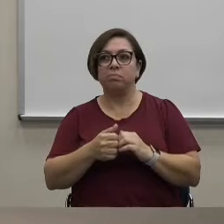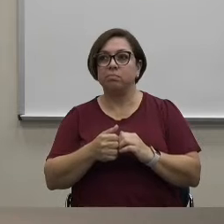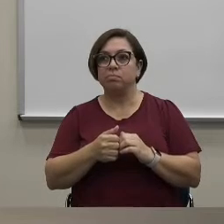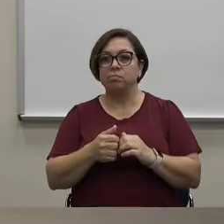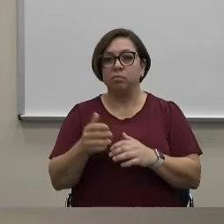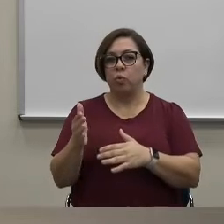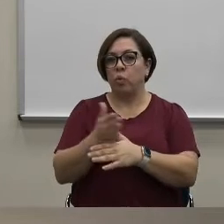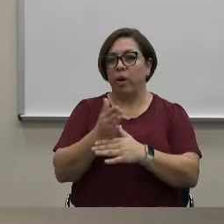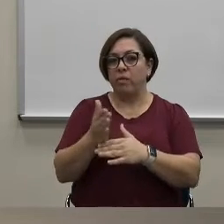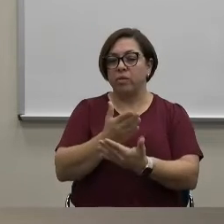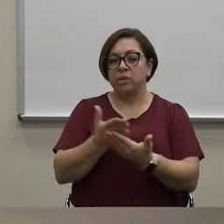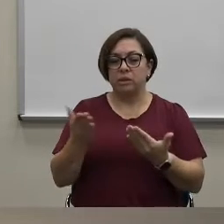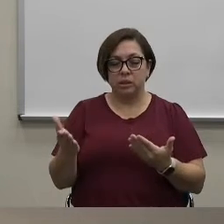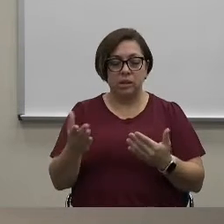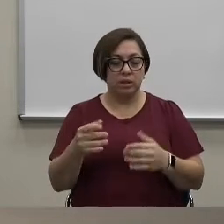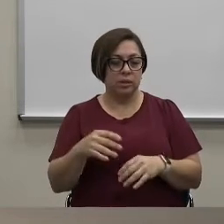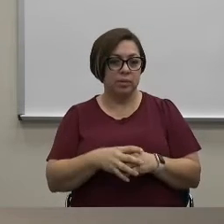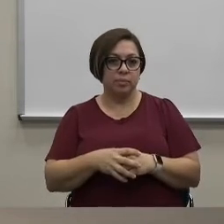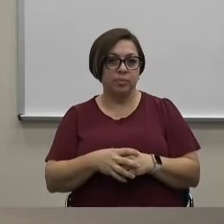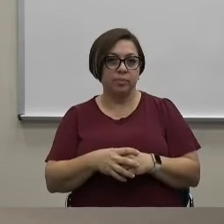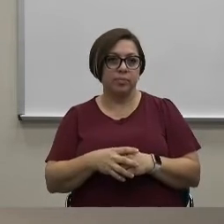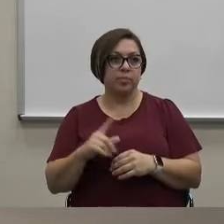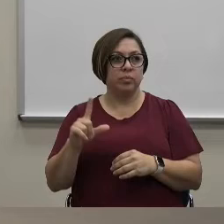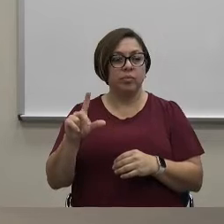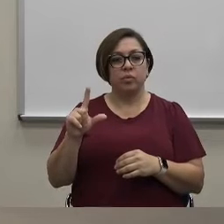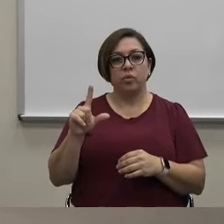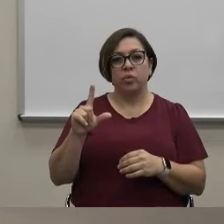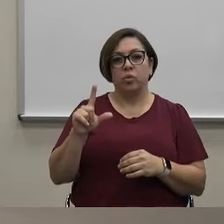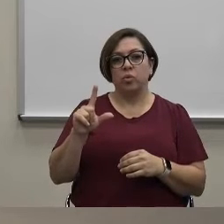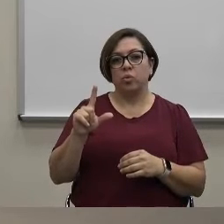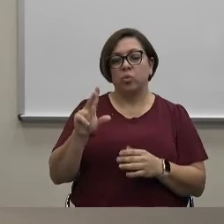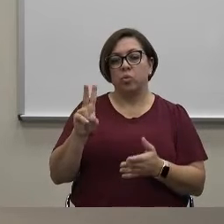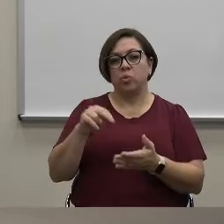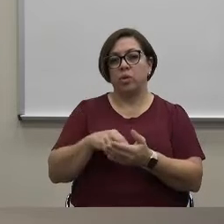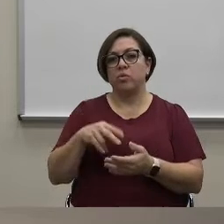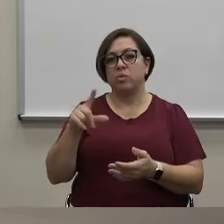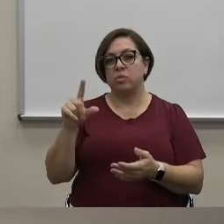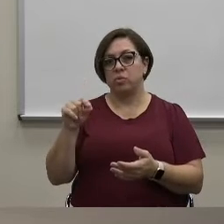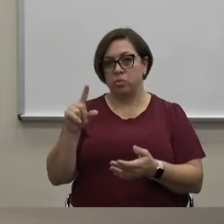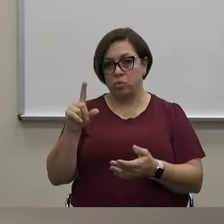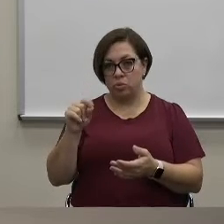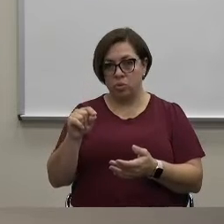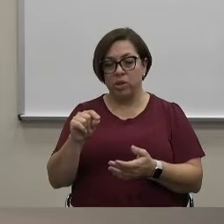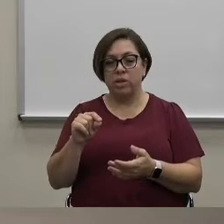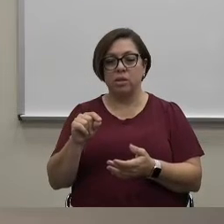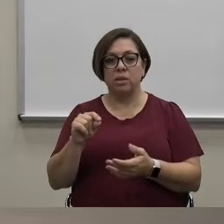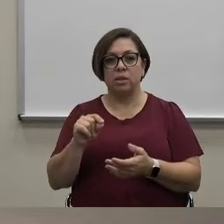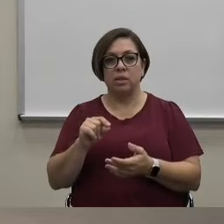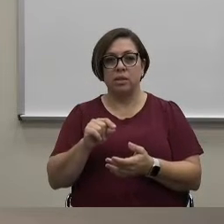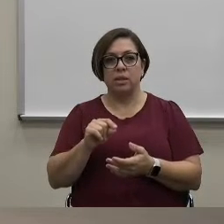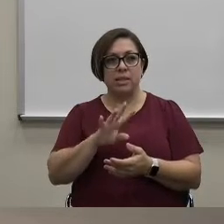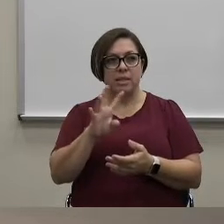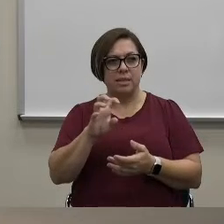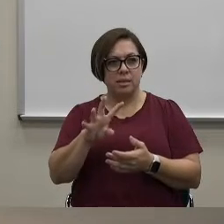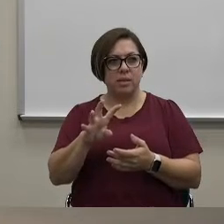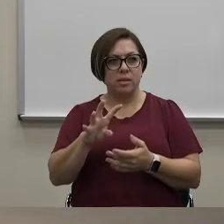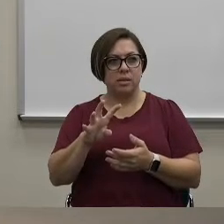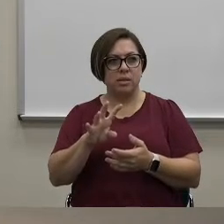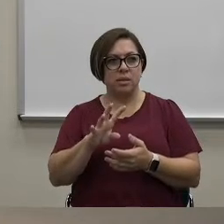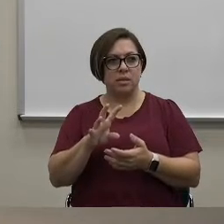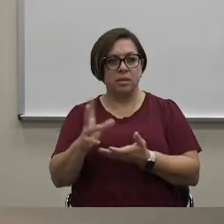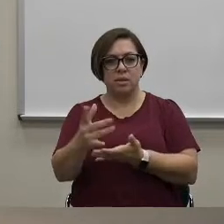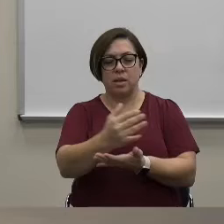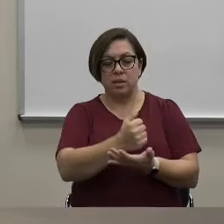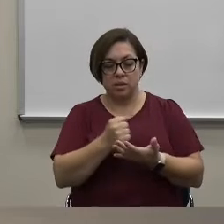This is the 2020 census data, what we call the initial assessment for the El Paso Community College